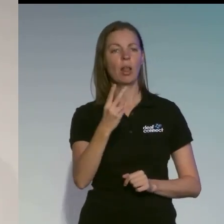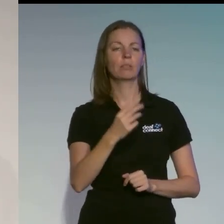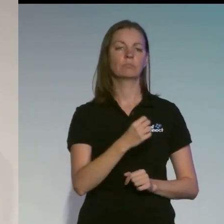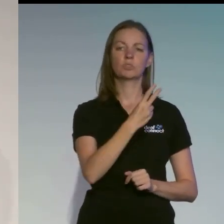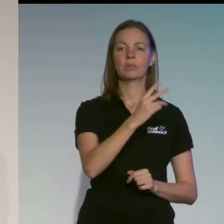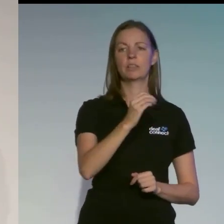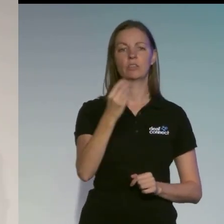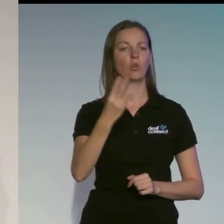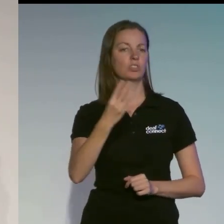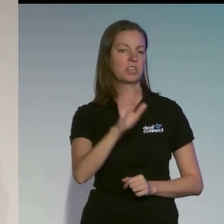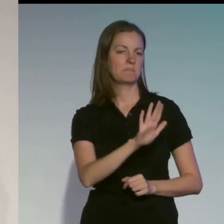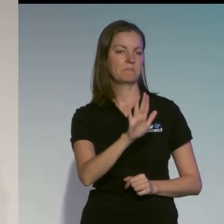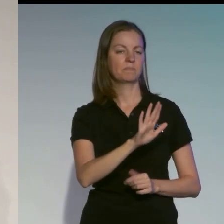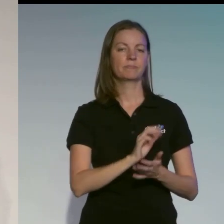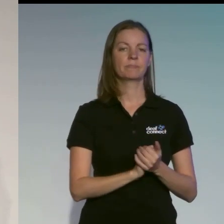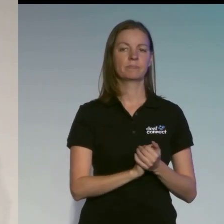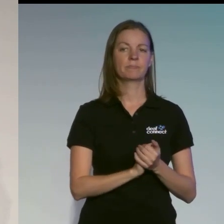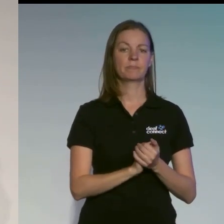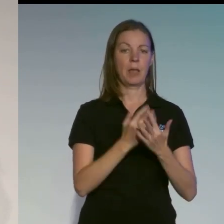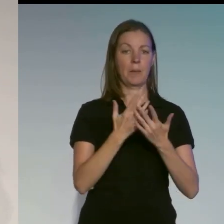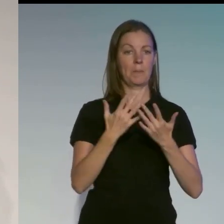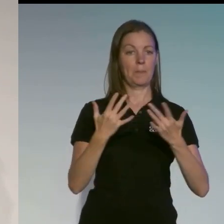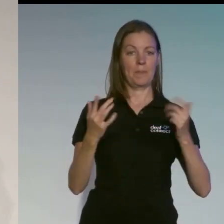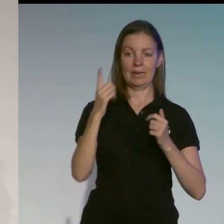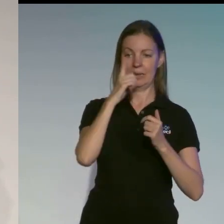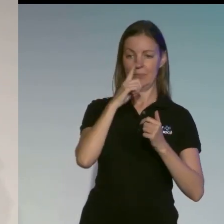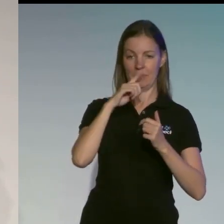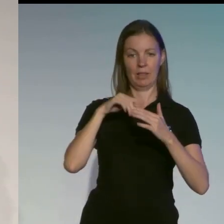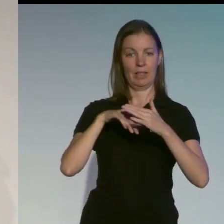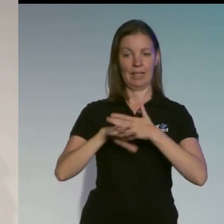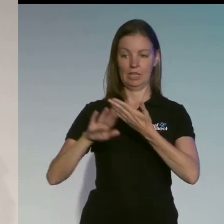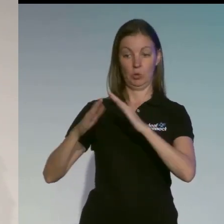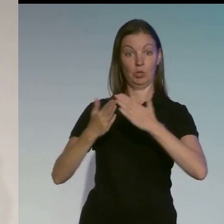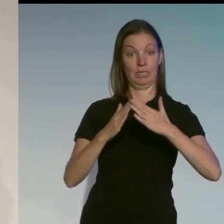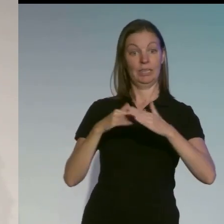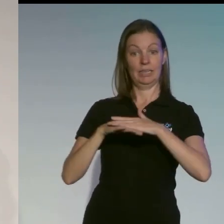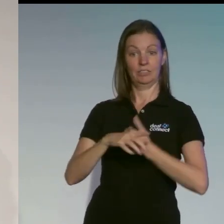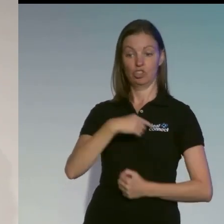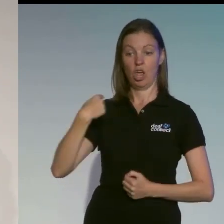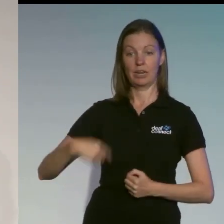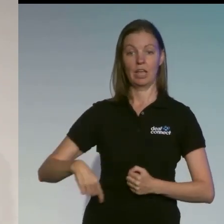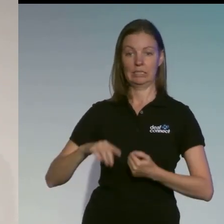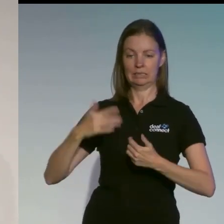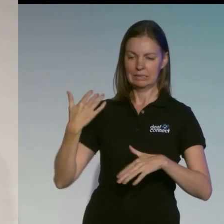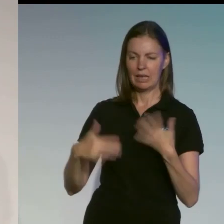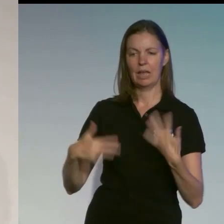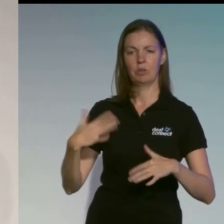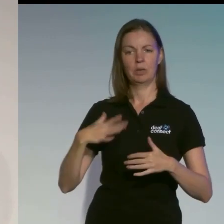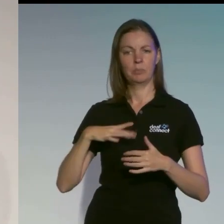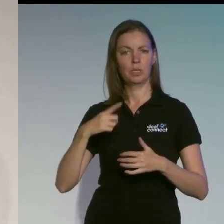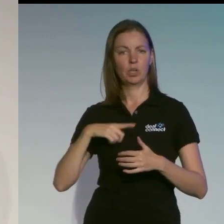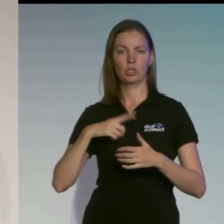2013, there are a lot of community members in China, they suffering conversion therapy